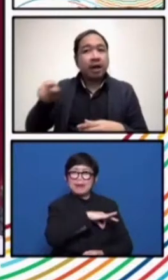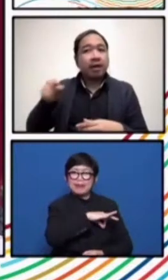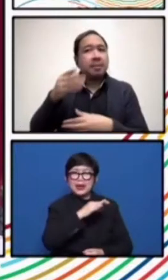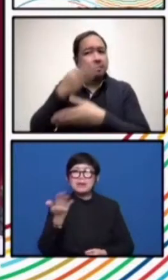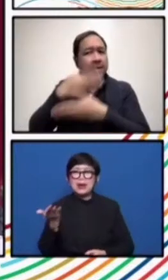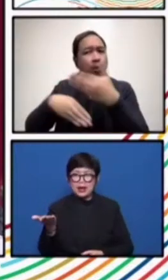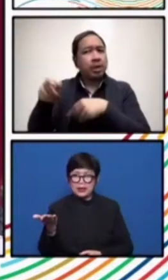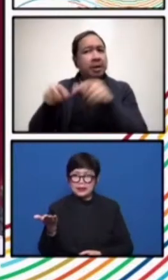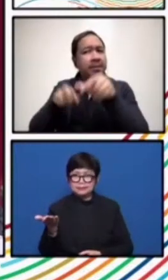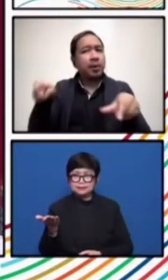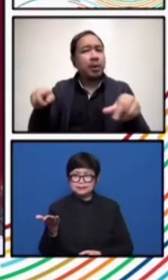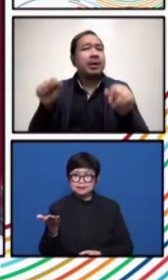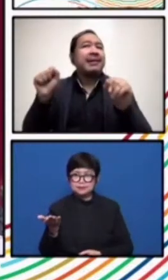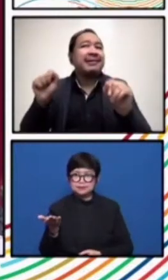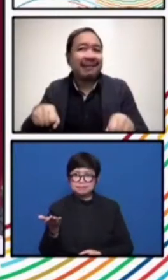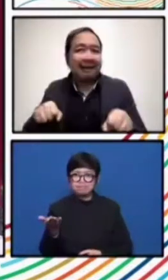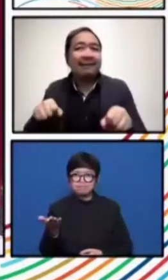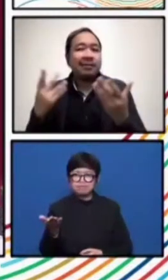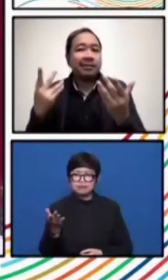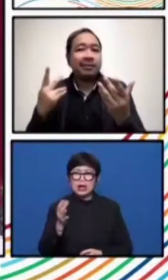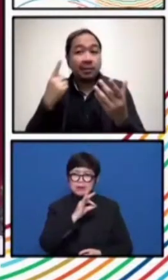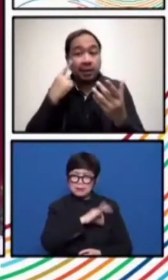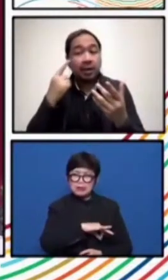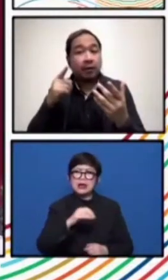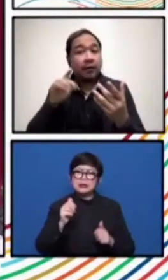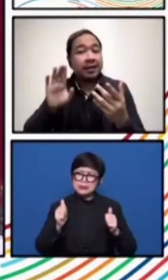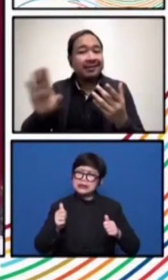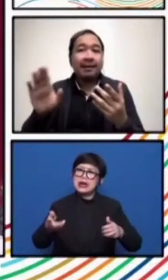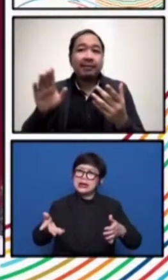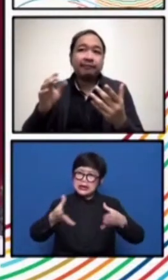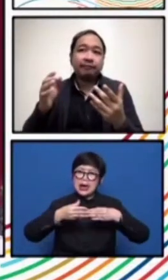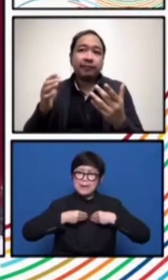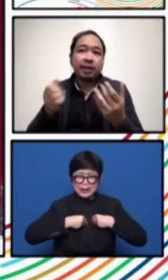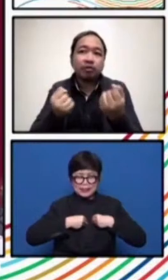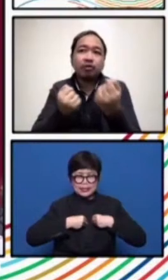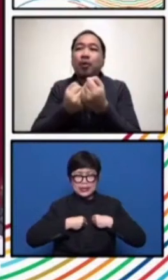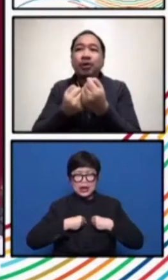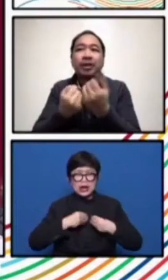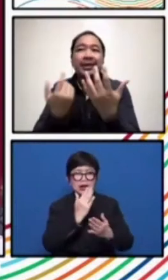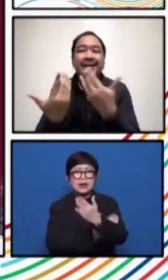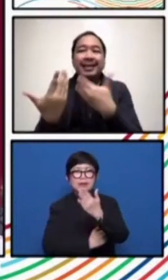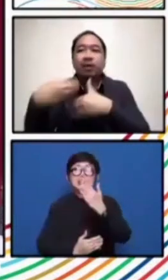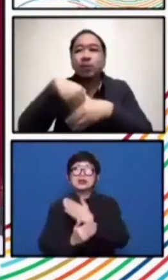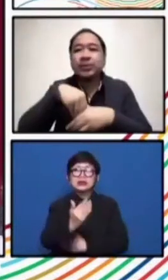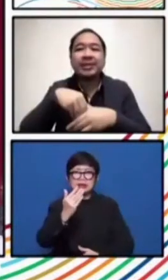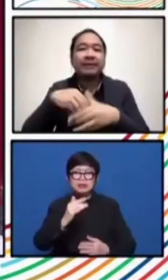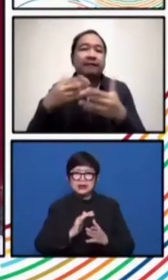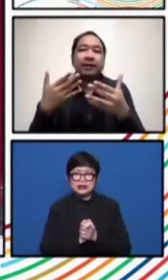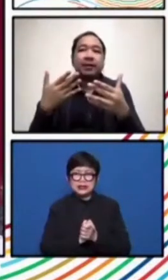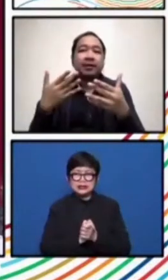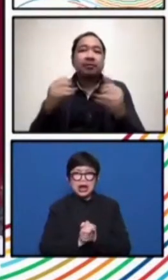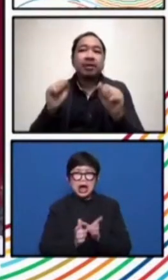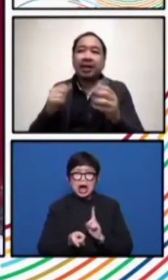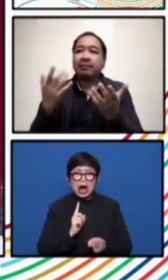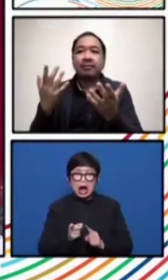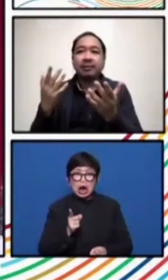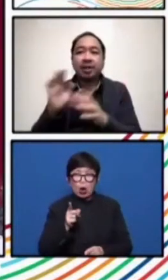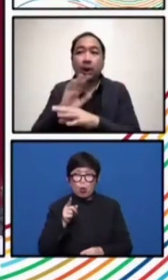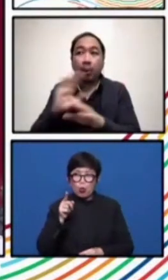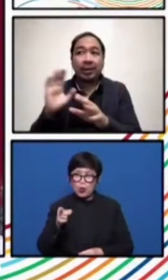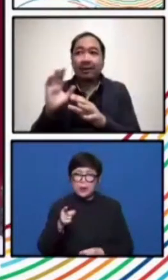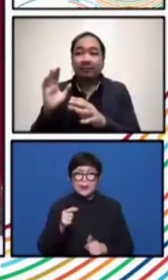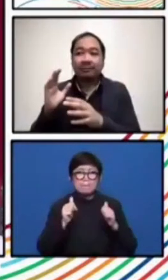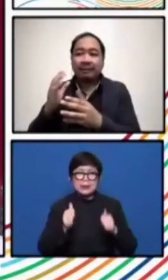disabilities can get from their action to allow us to examine us from copyright